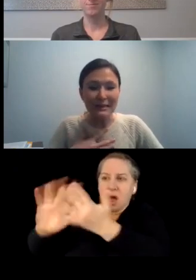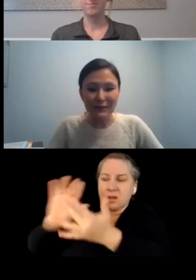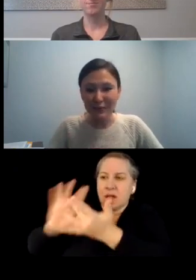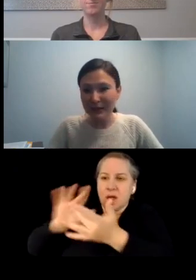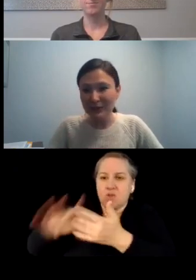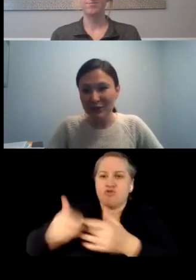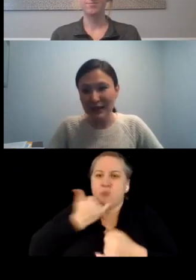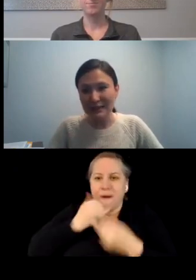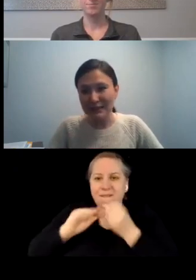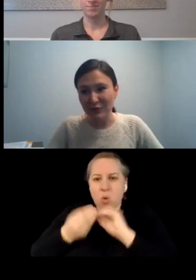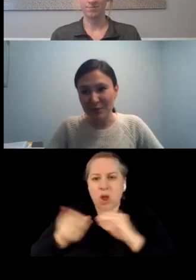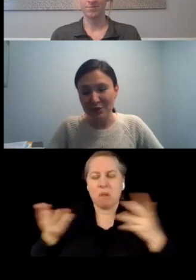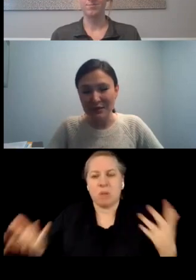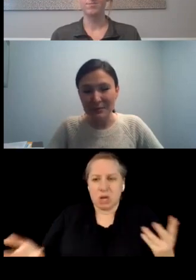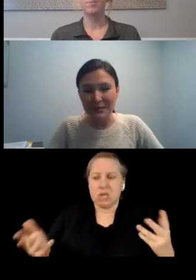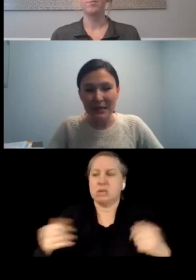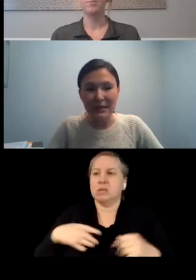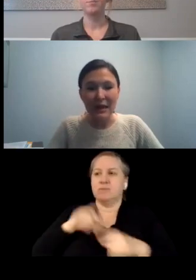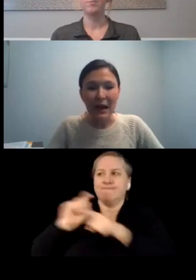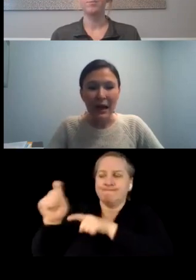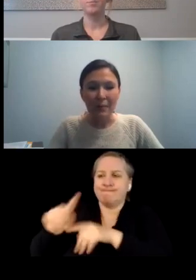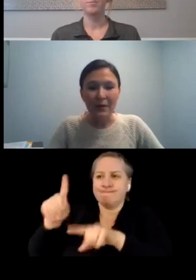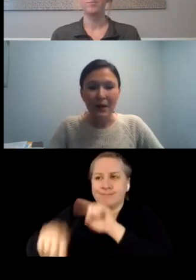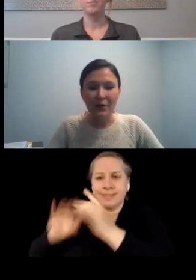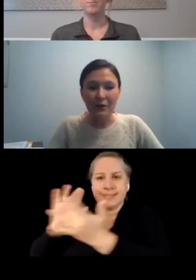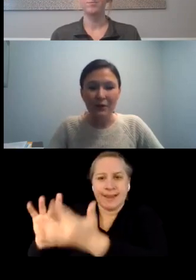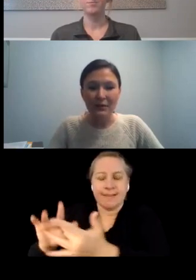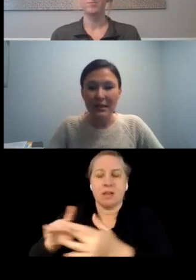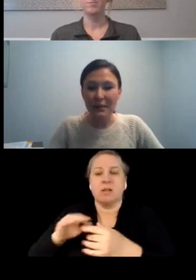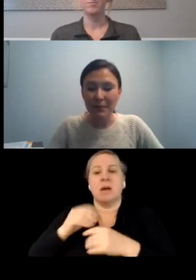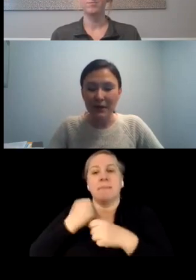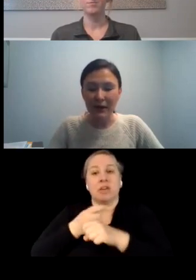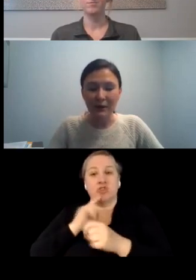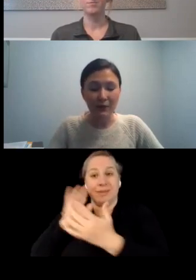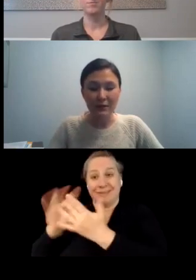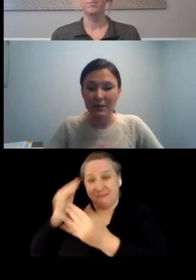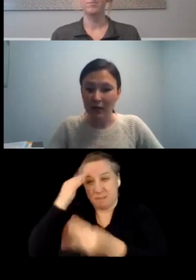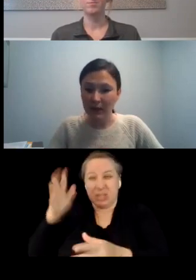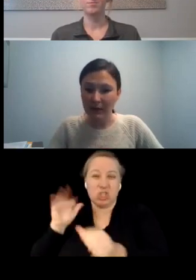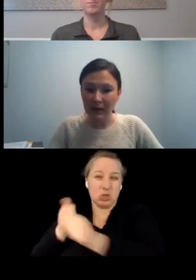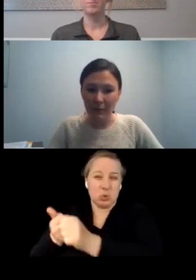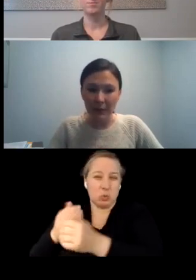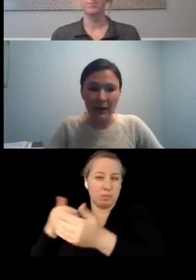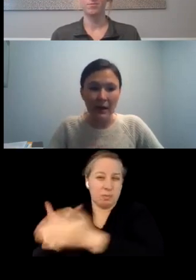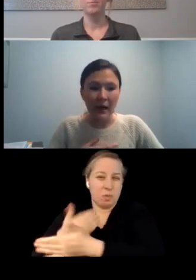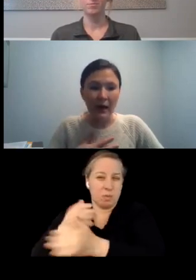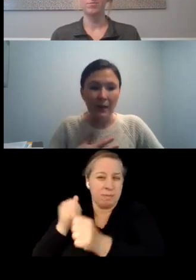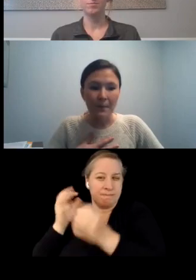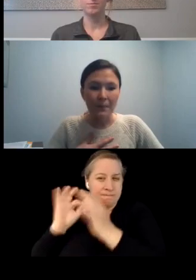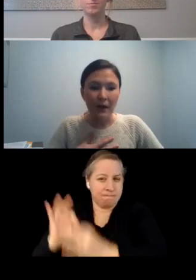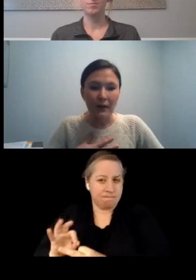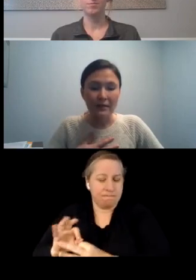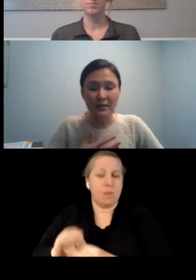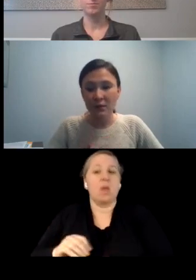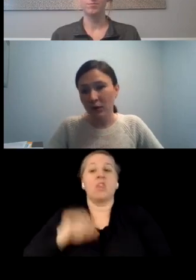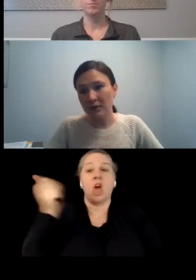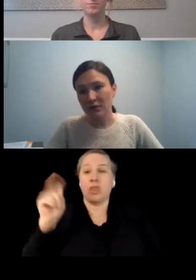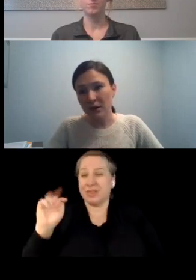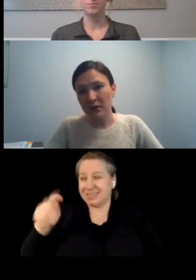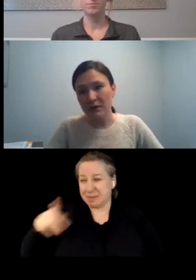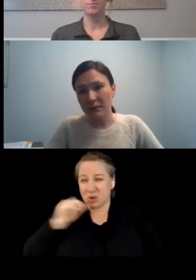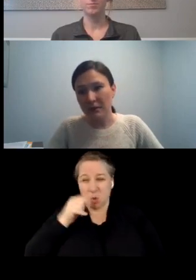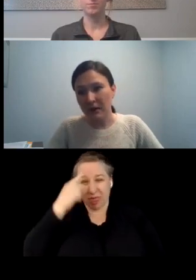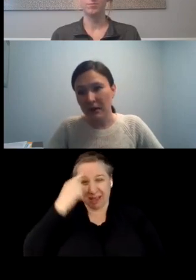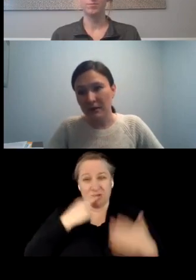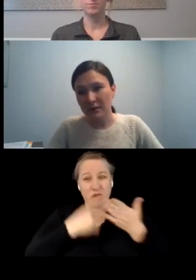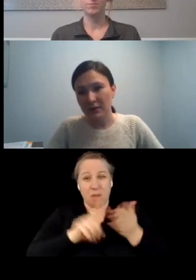So definitely making sure that contact information is up to date. The other little tip that I don't think is talked about a lot, but consistent work